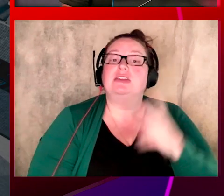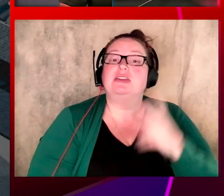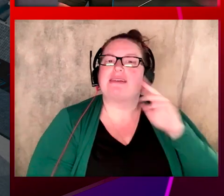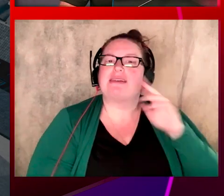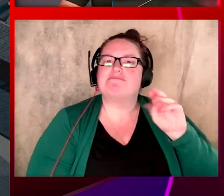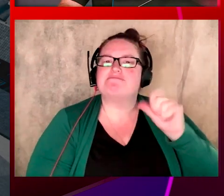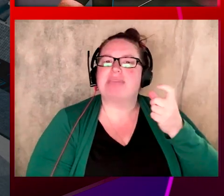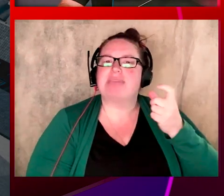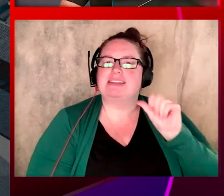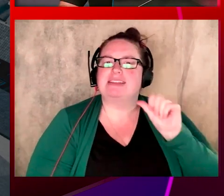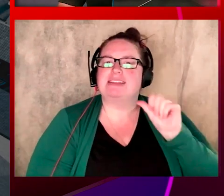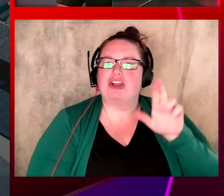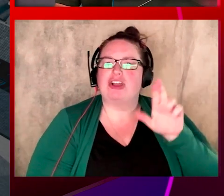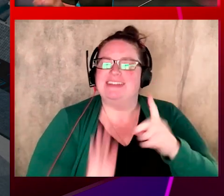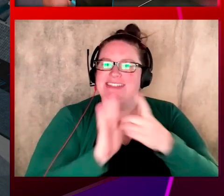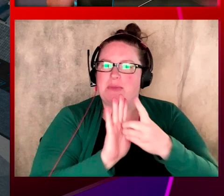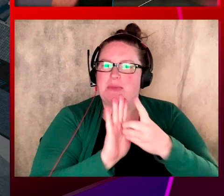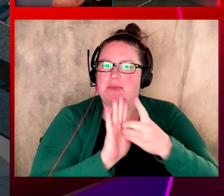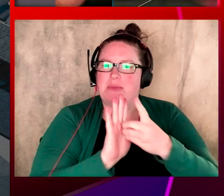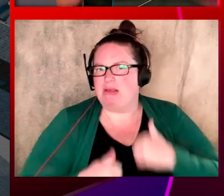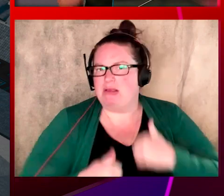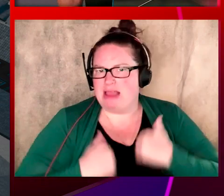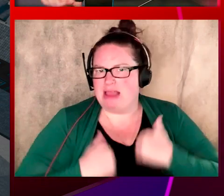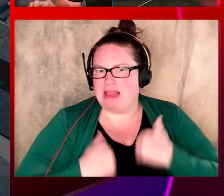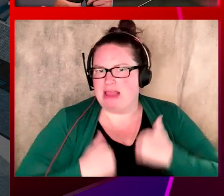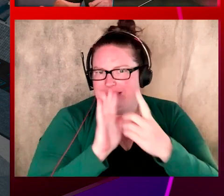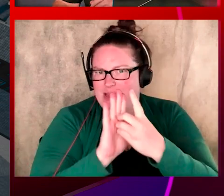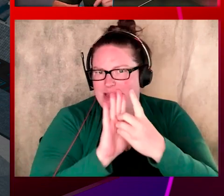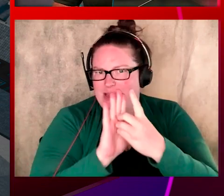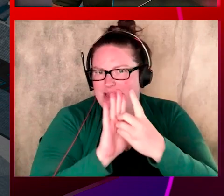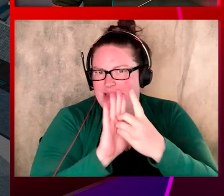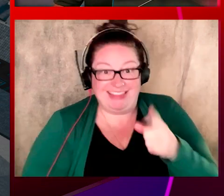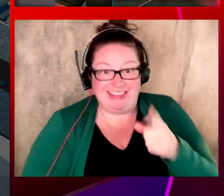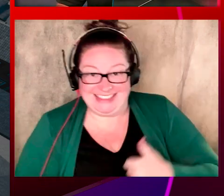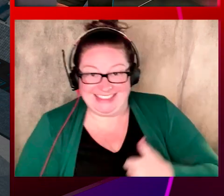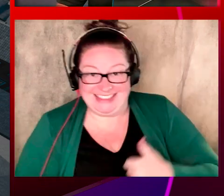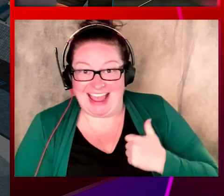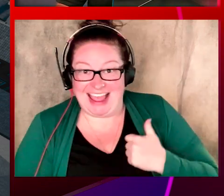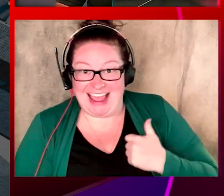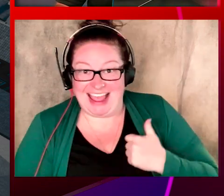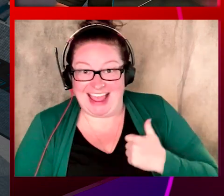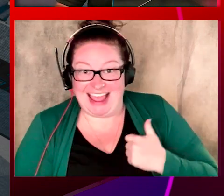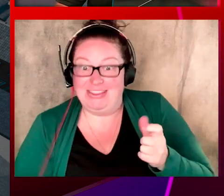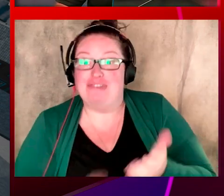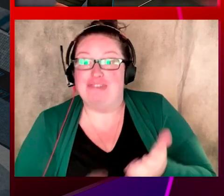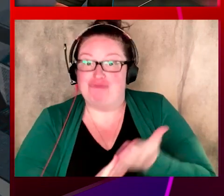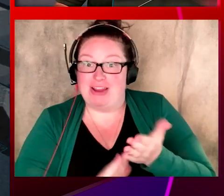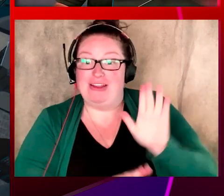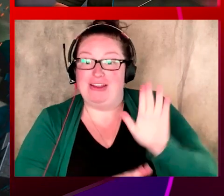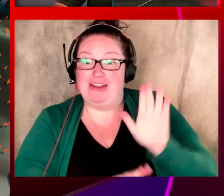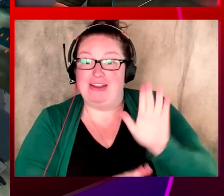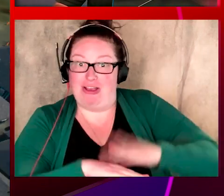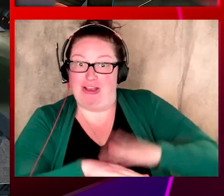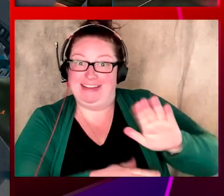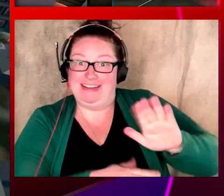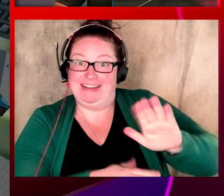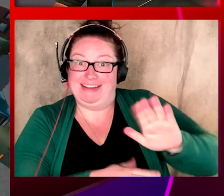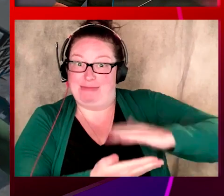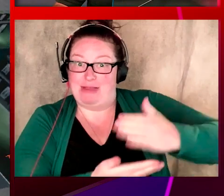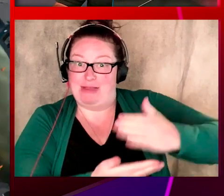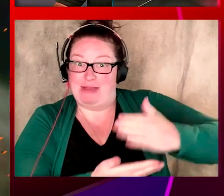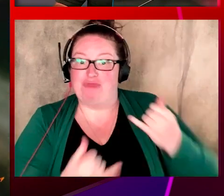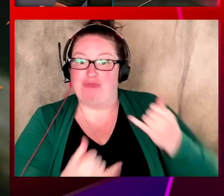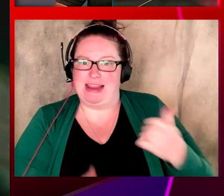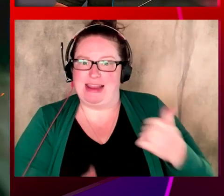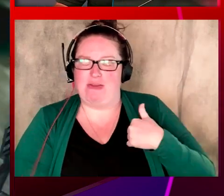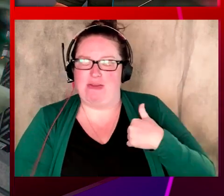go live with the demo here. This is actually running This is live? This is live. This is running on this laptop. And they'll just like swing around